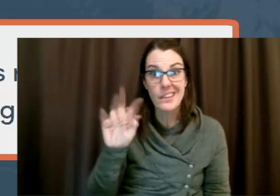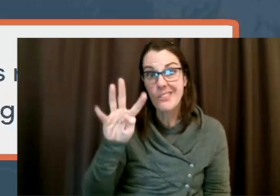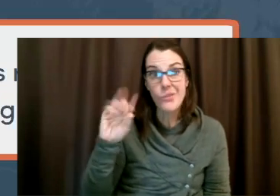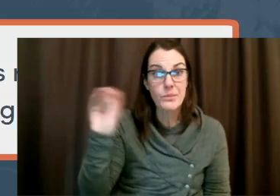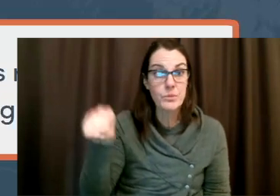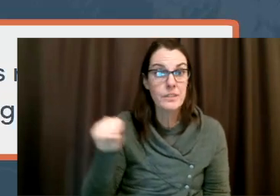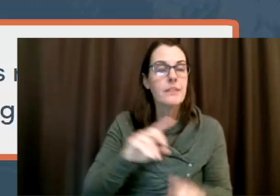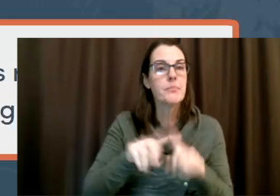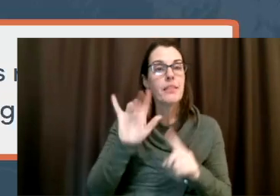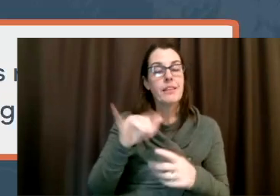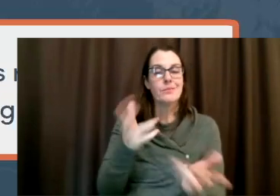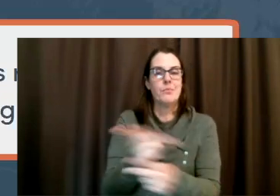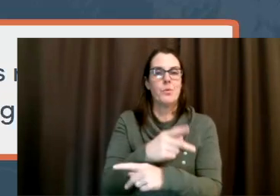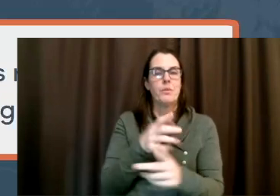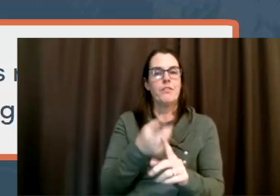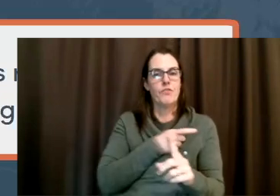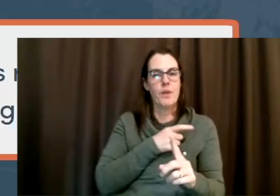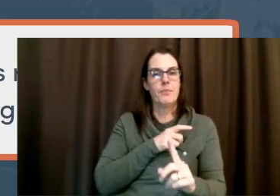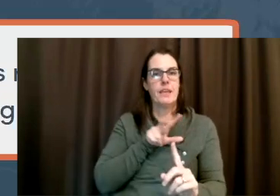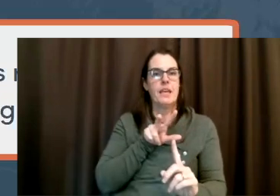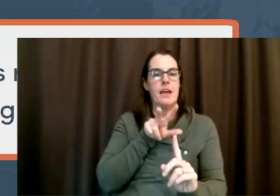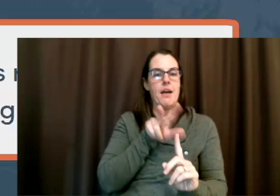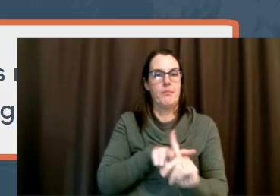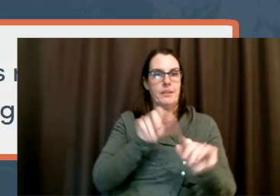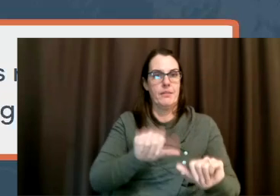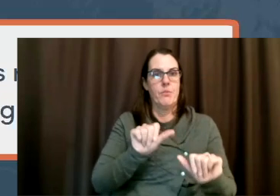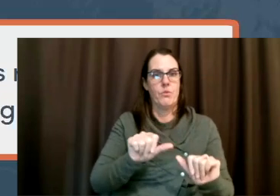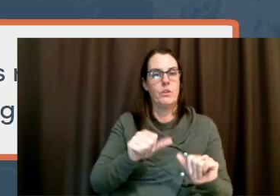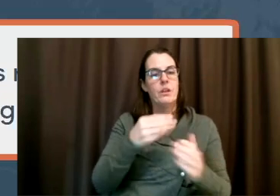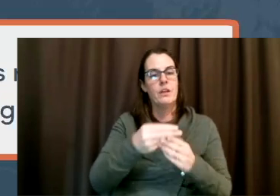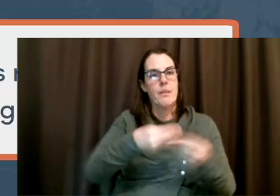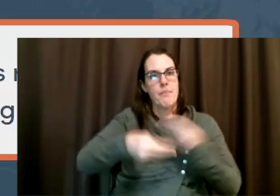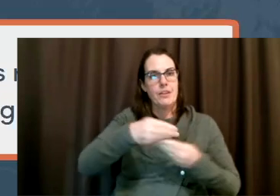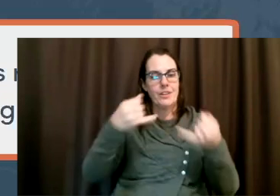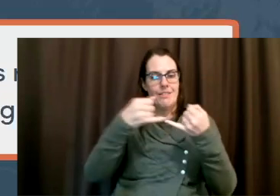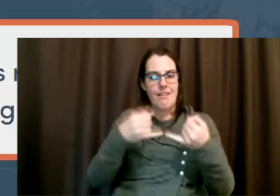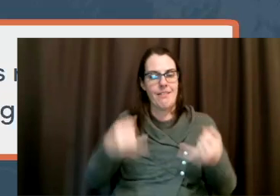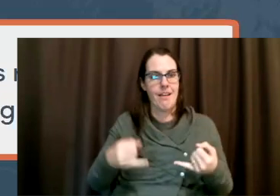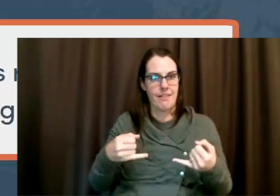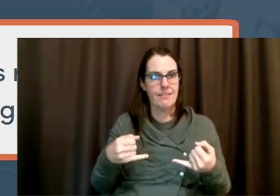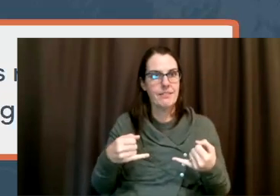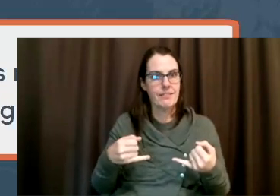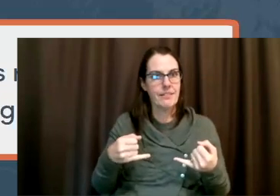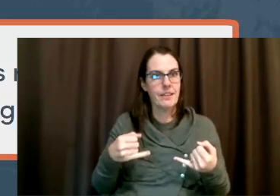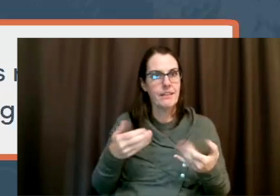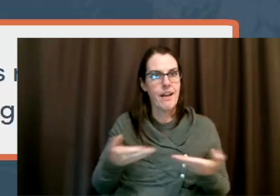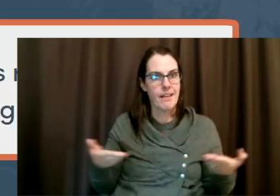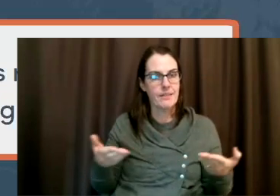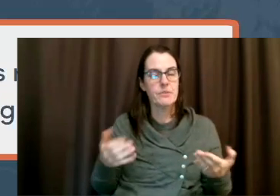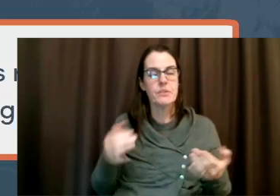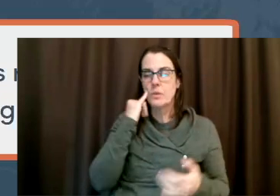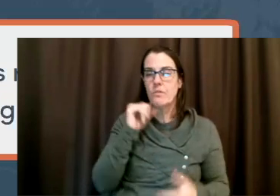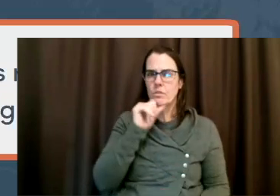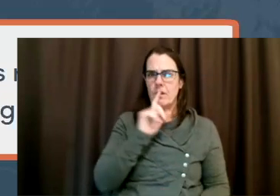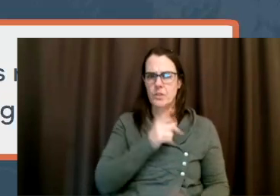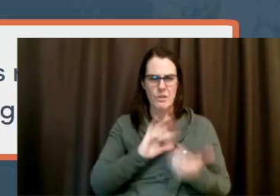multiplied by the applicable budget line items. So if you're uncertain about how to apply your negotiated